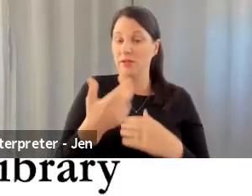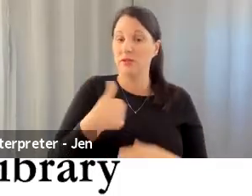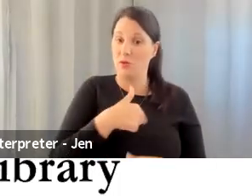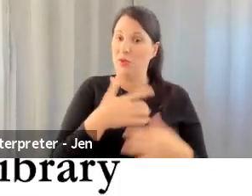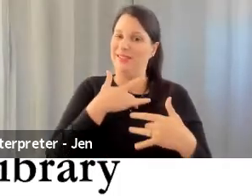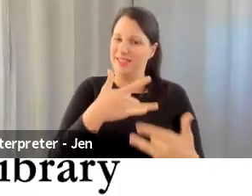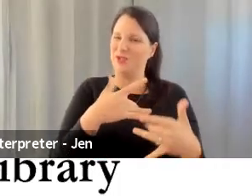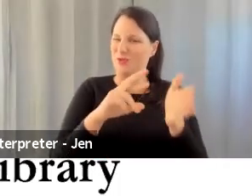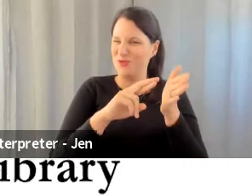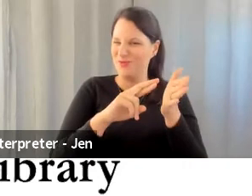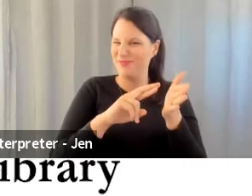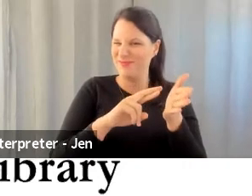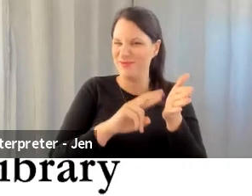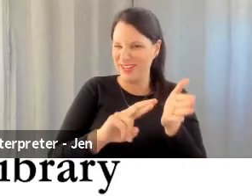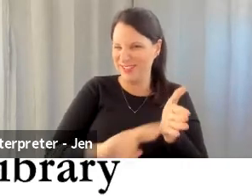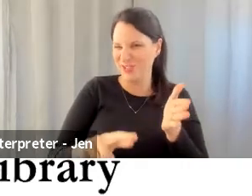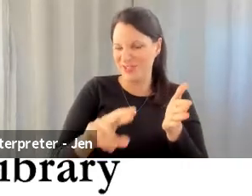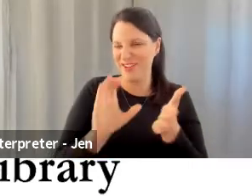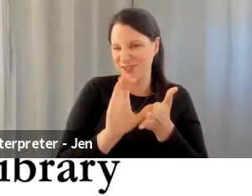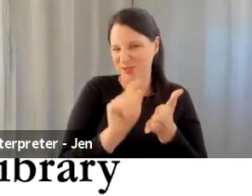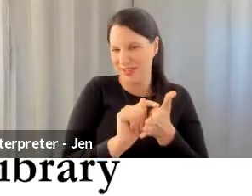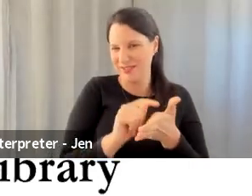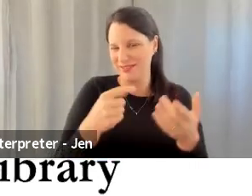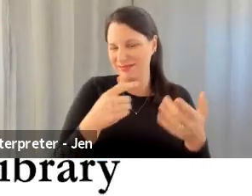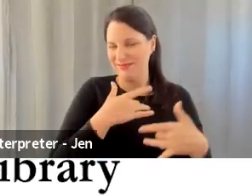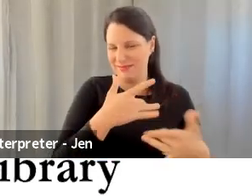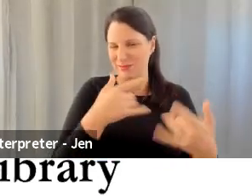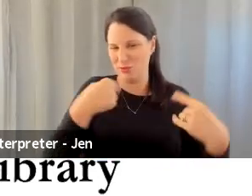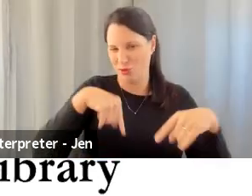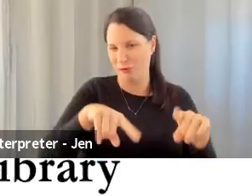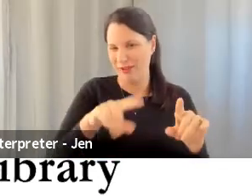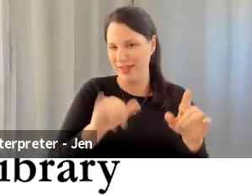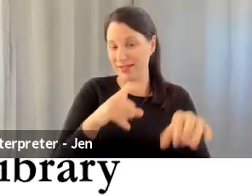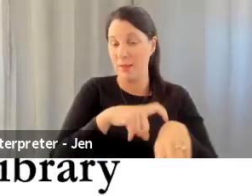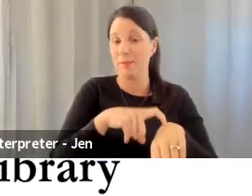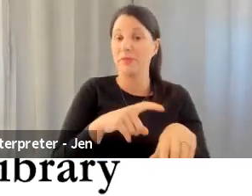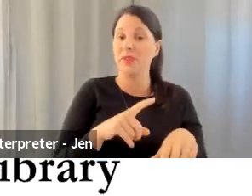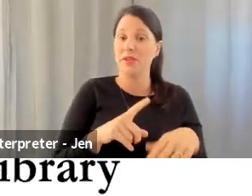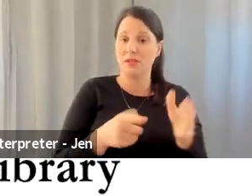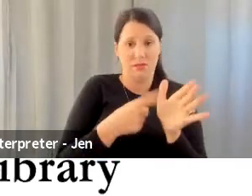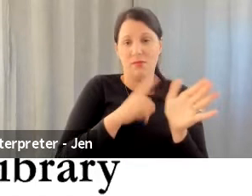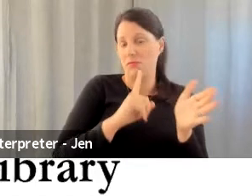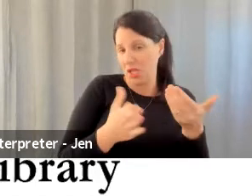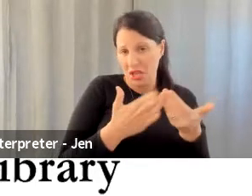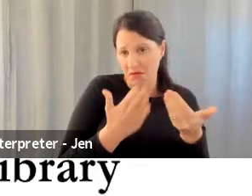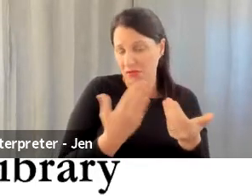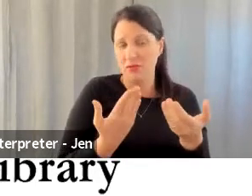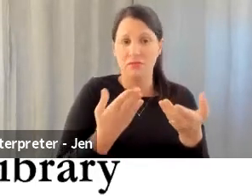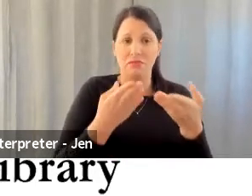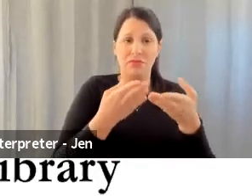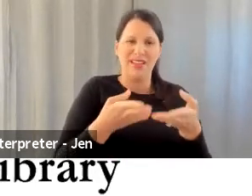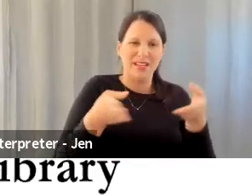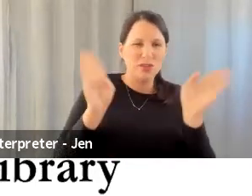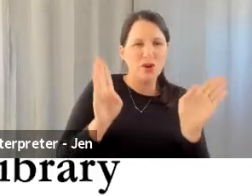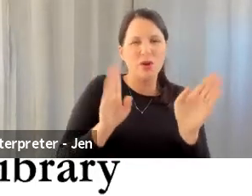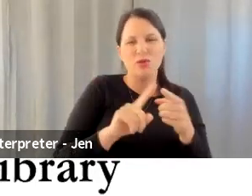they're in there. And it's also very helpful. They're sometimes general, like intro to library resources, how to use a